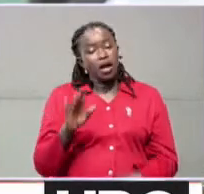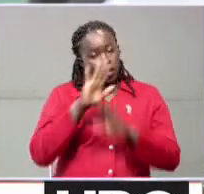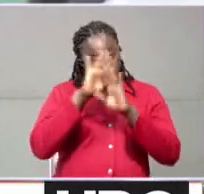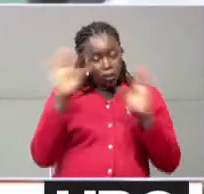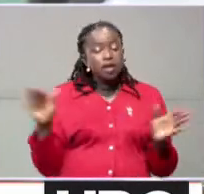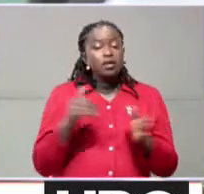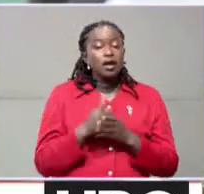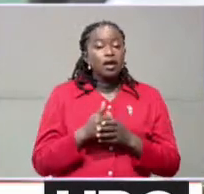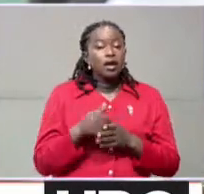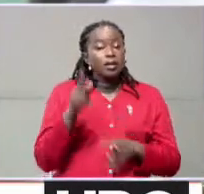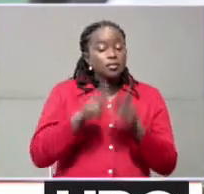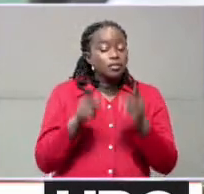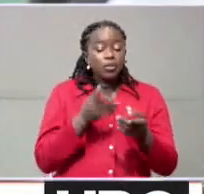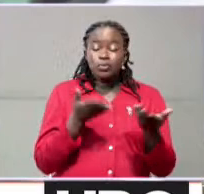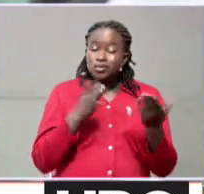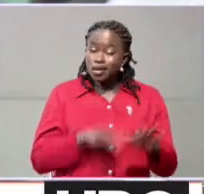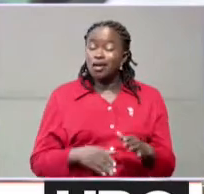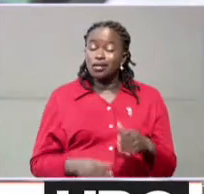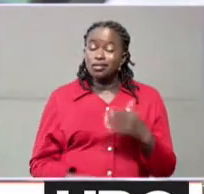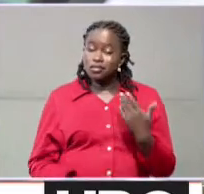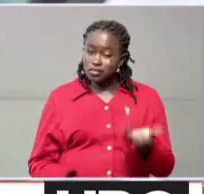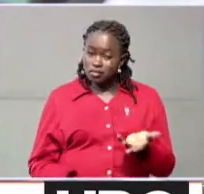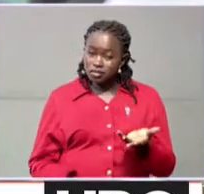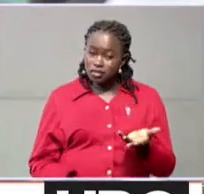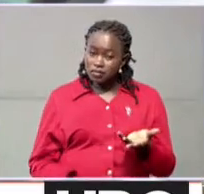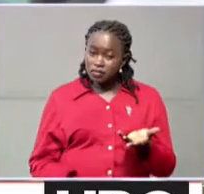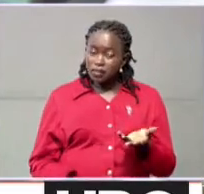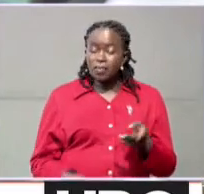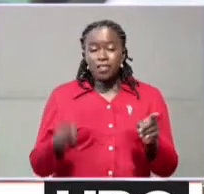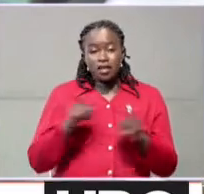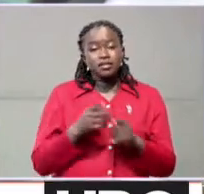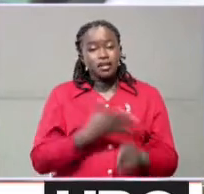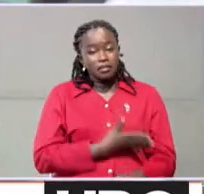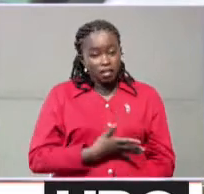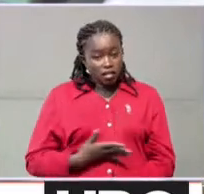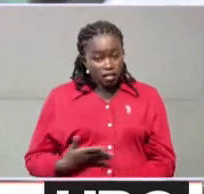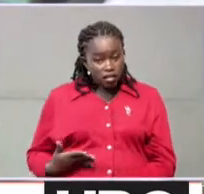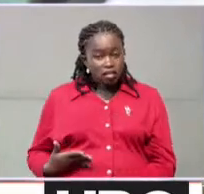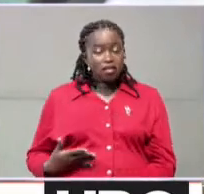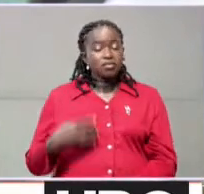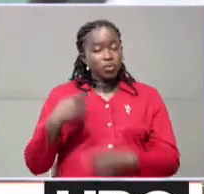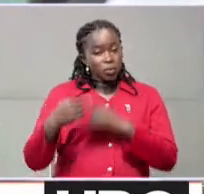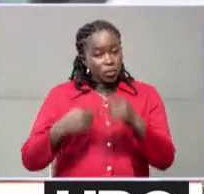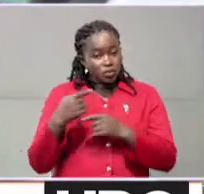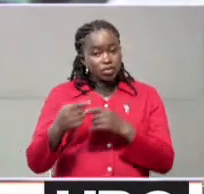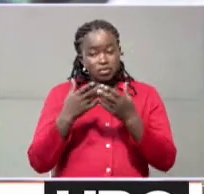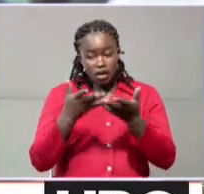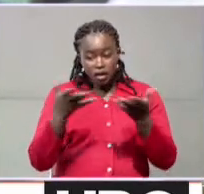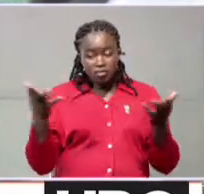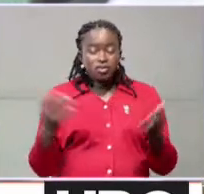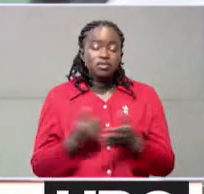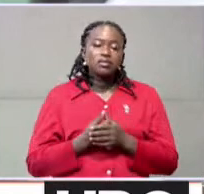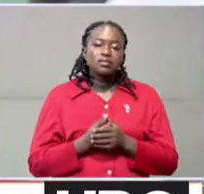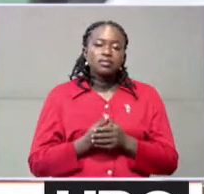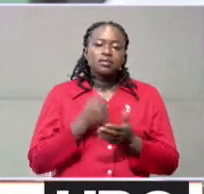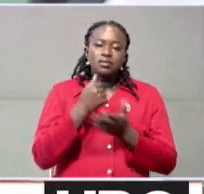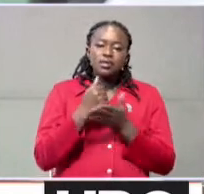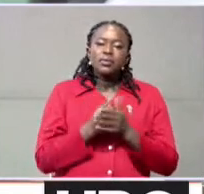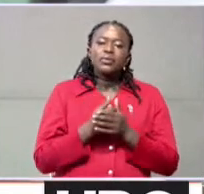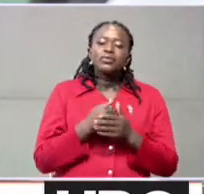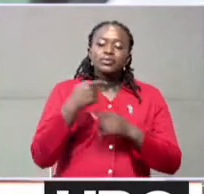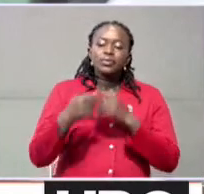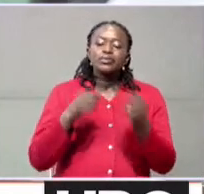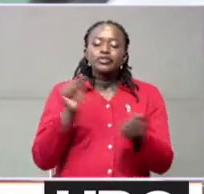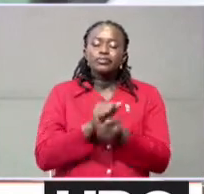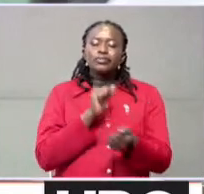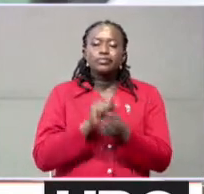of people we are losing the family we are undergoing we are going through because of tampering with